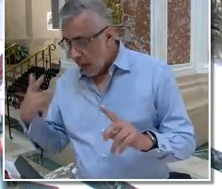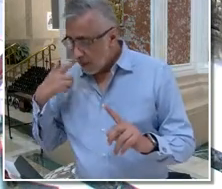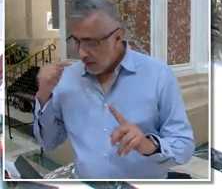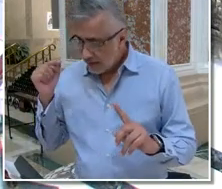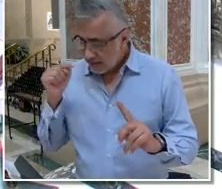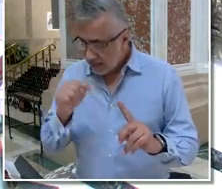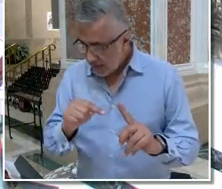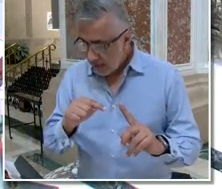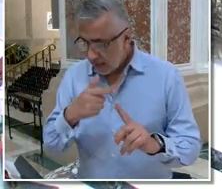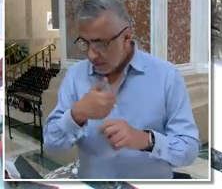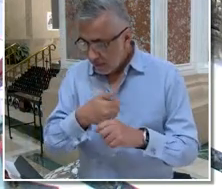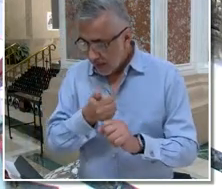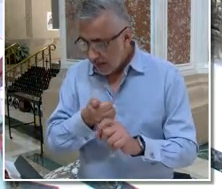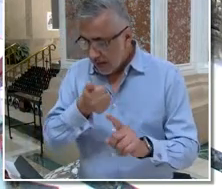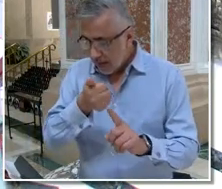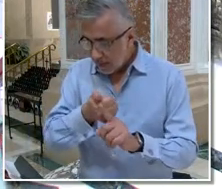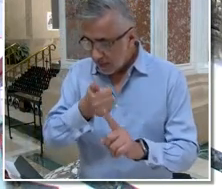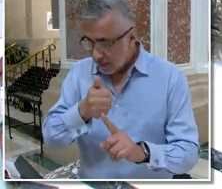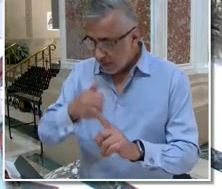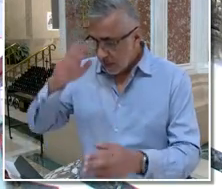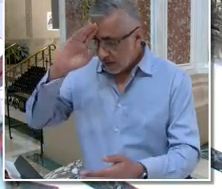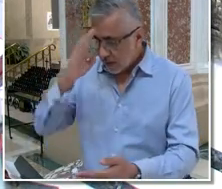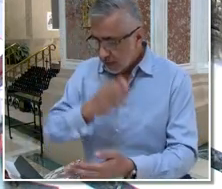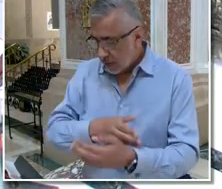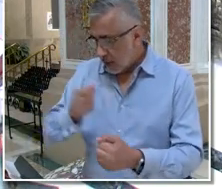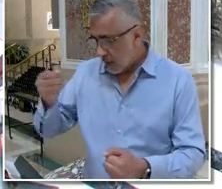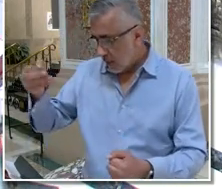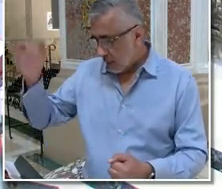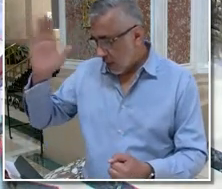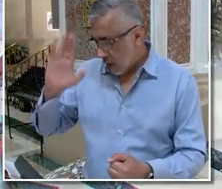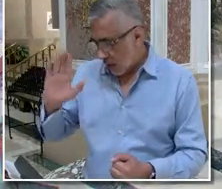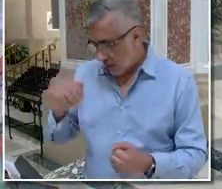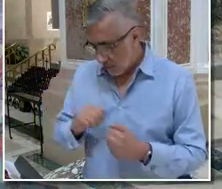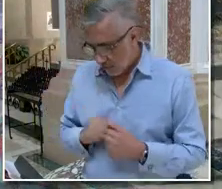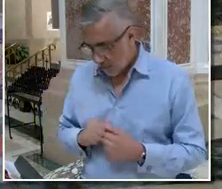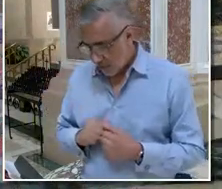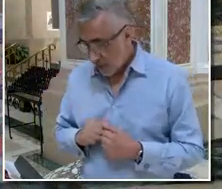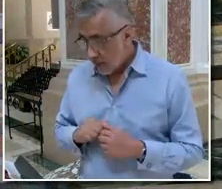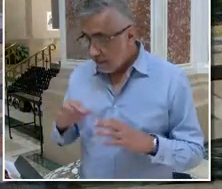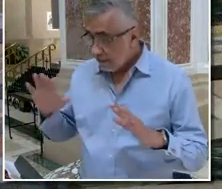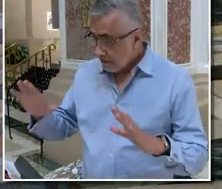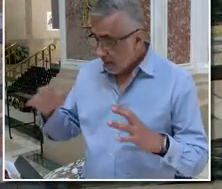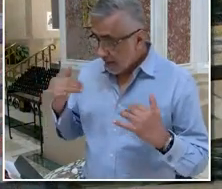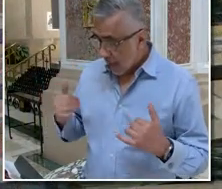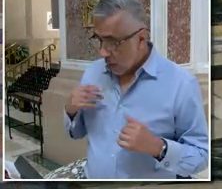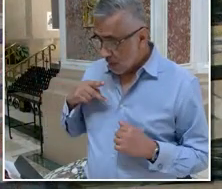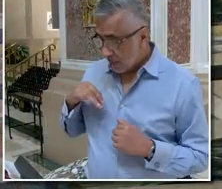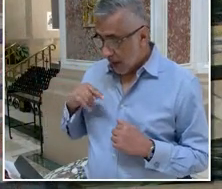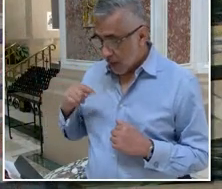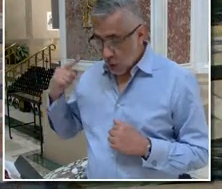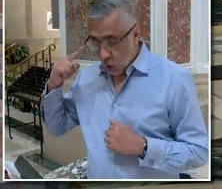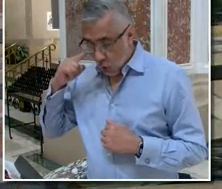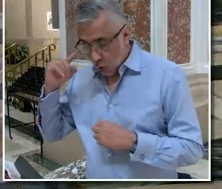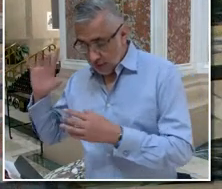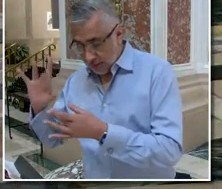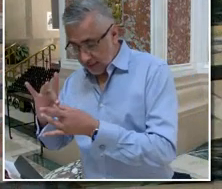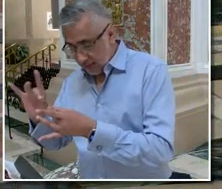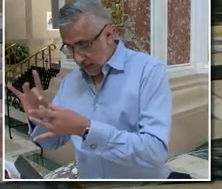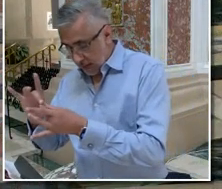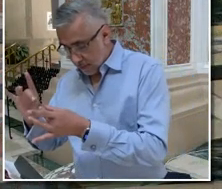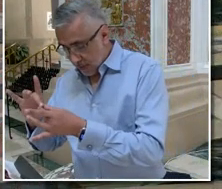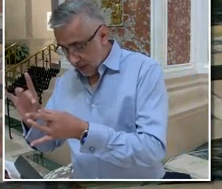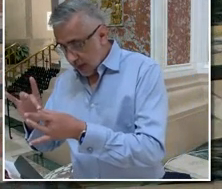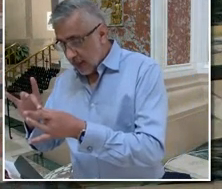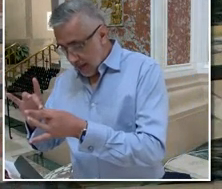he made himself the Son of God." Now, when Pilate heard this statement,